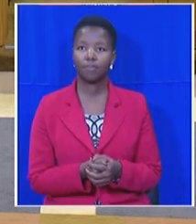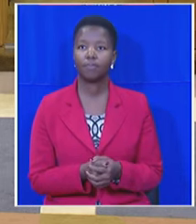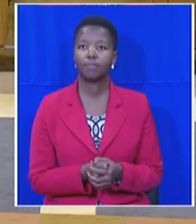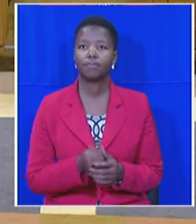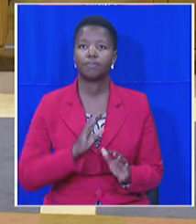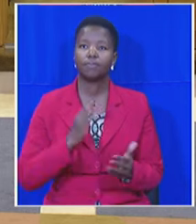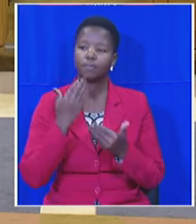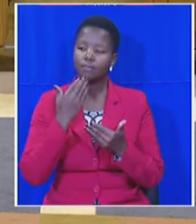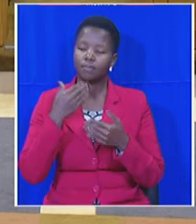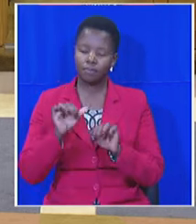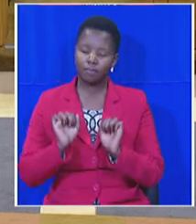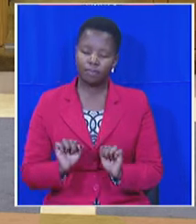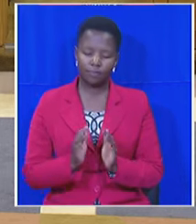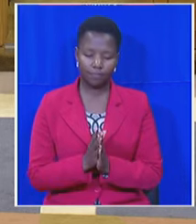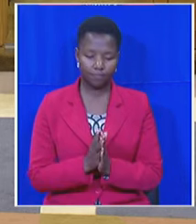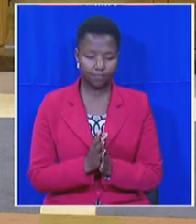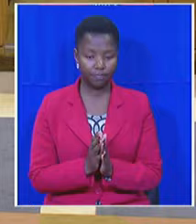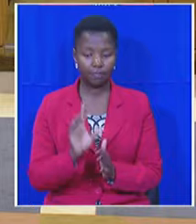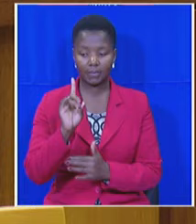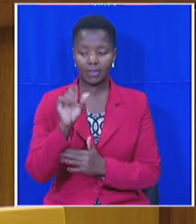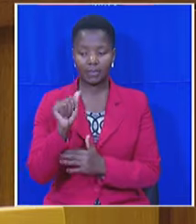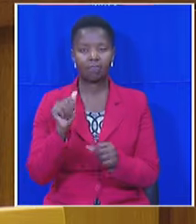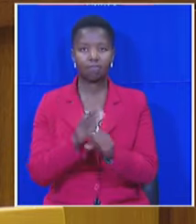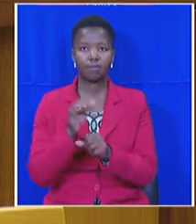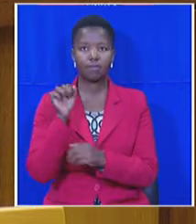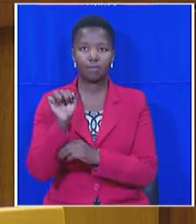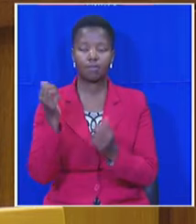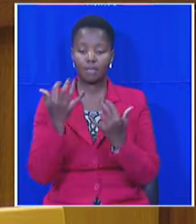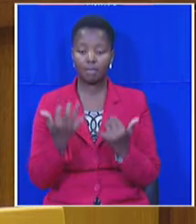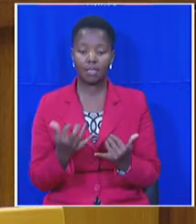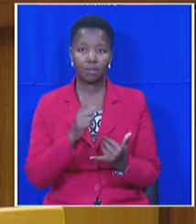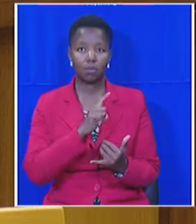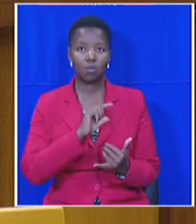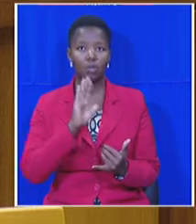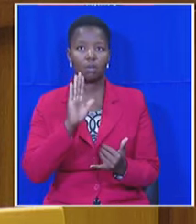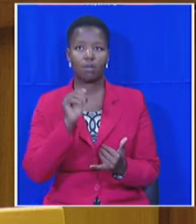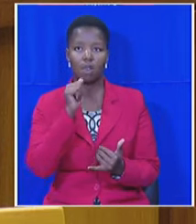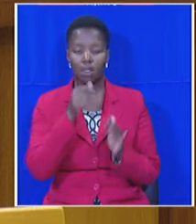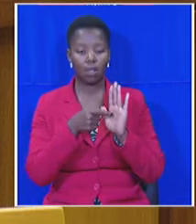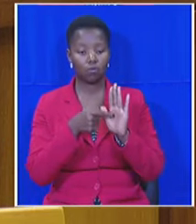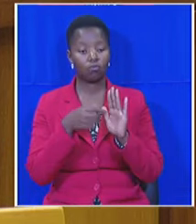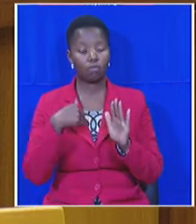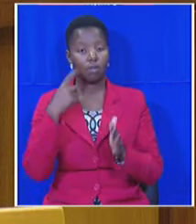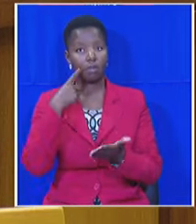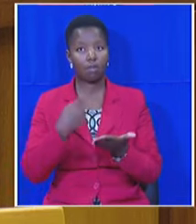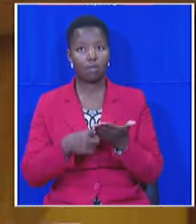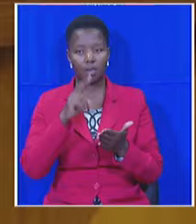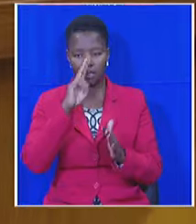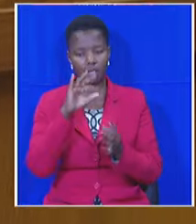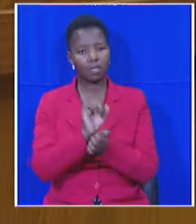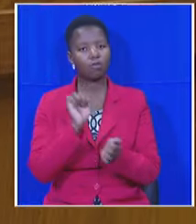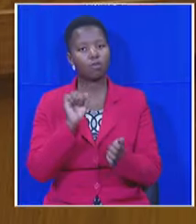Thank you, Chair. The Democratic Alliance object this budget because this does not reflect our belief of freedom, fairness,